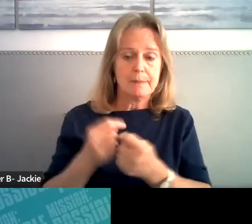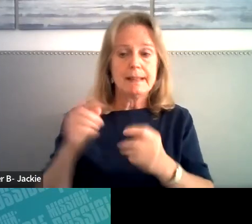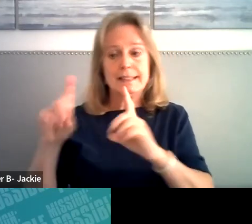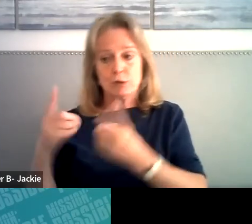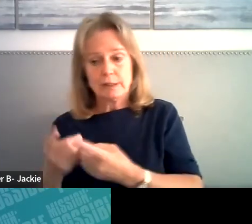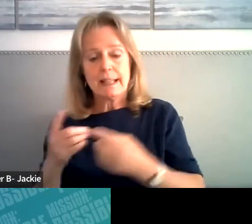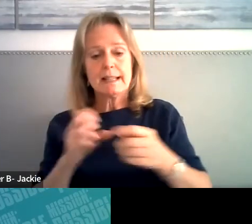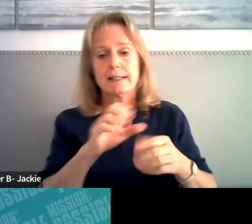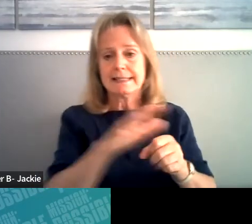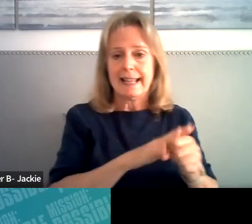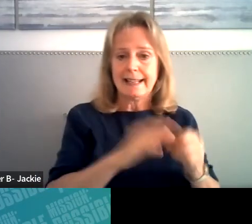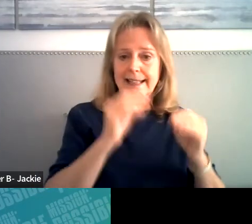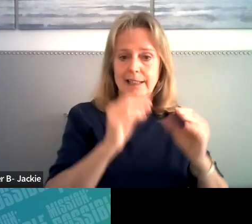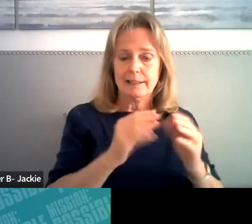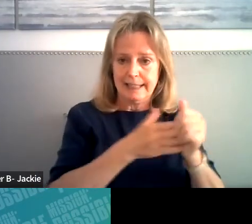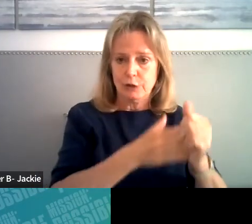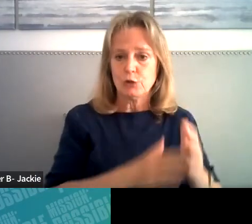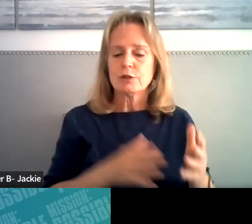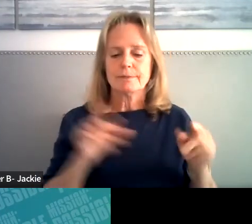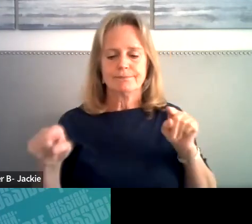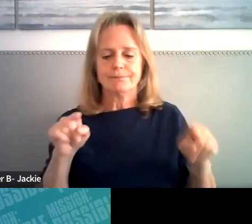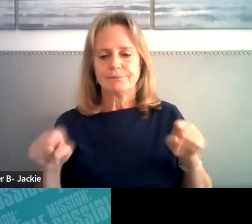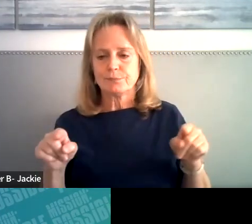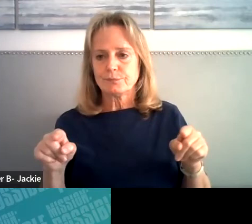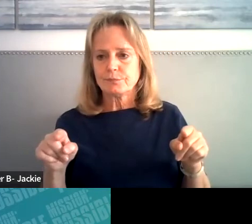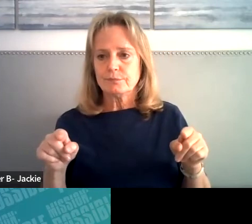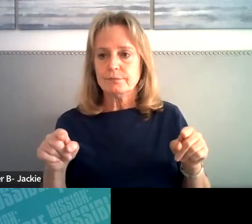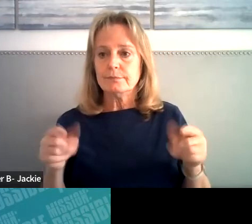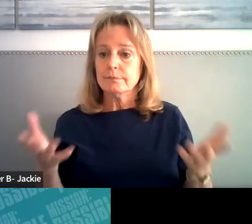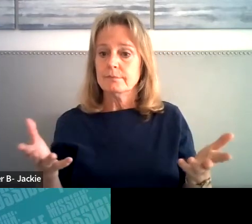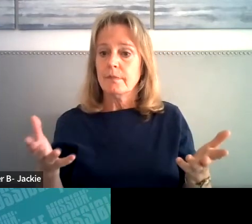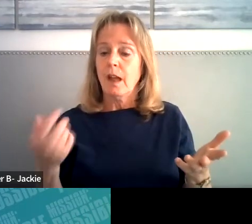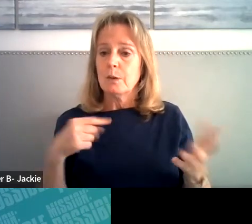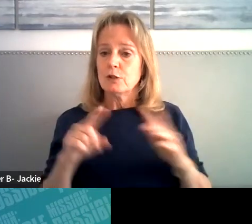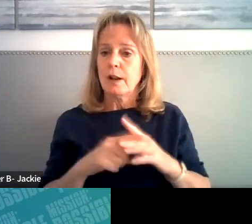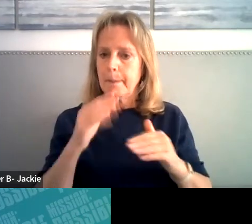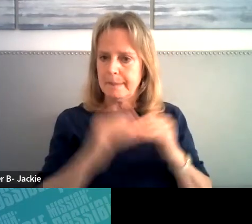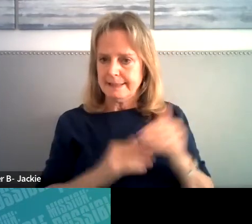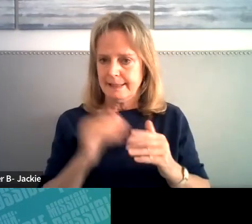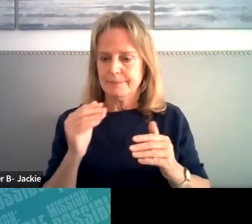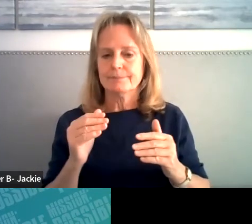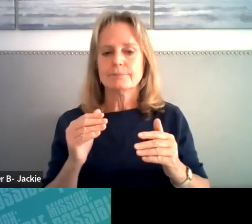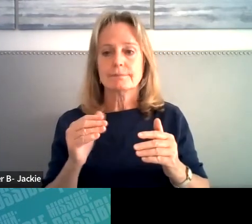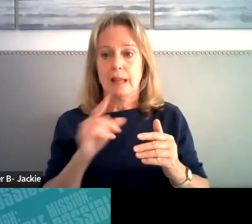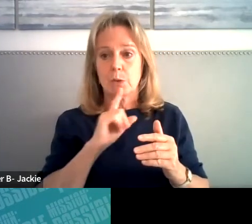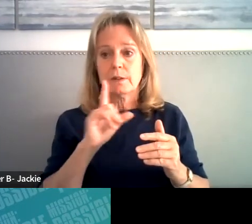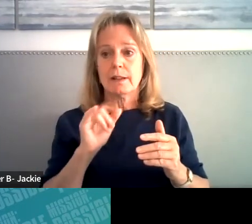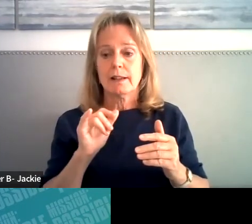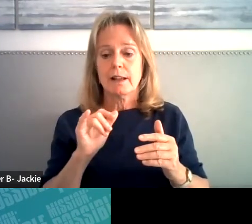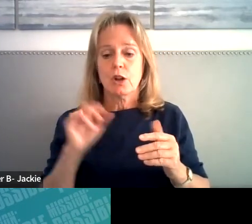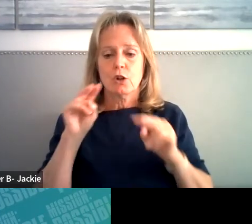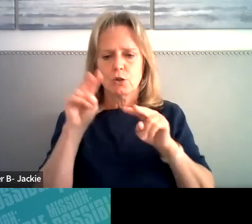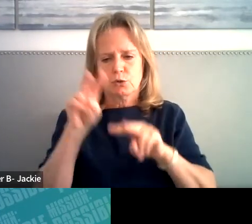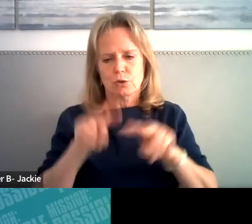site leaders. This is the time where we started building. We actually looked at the